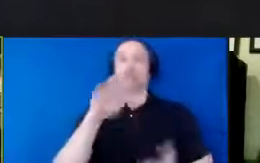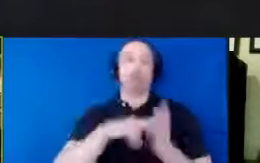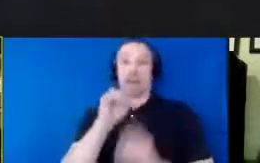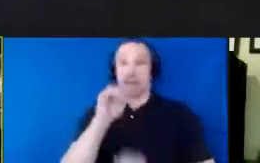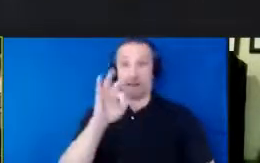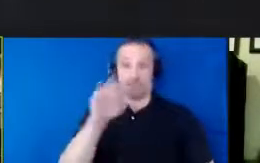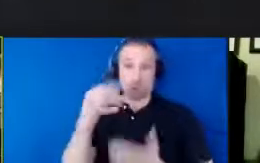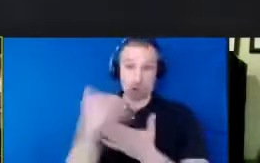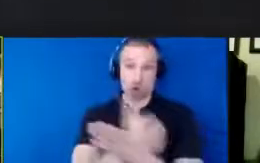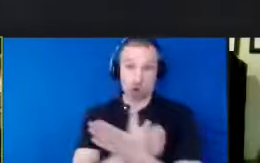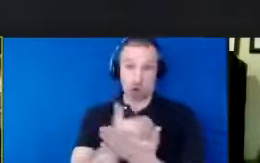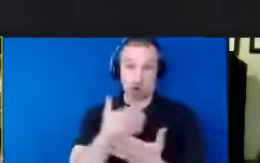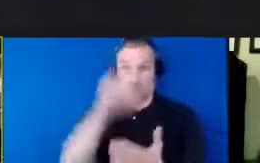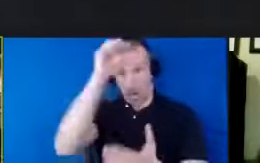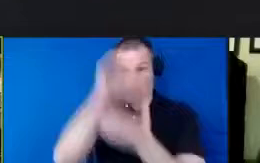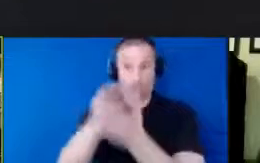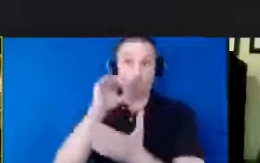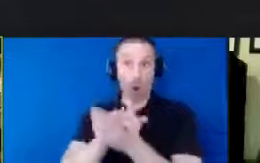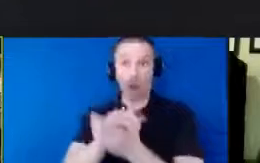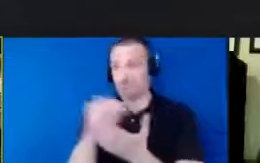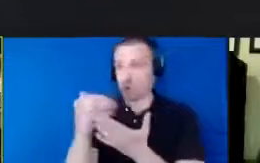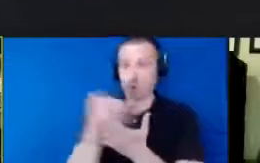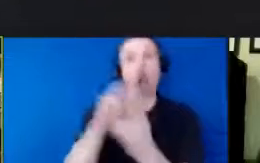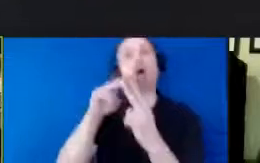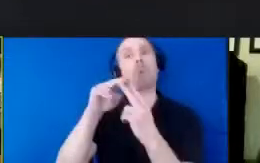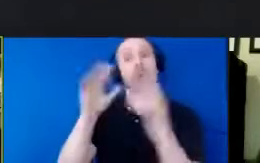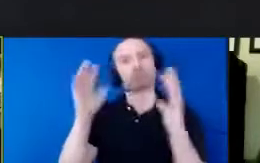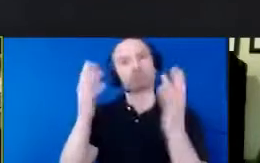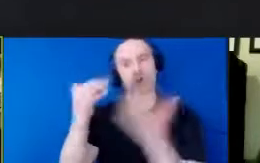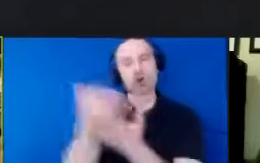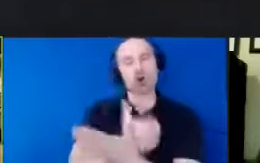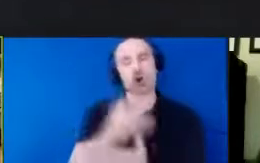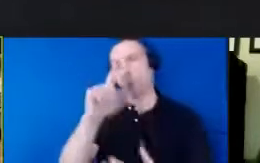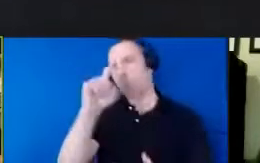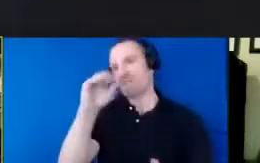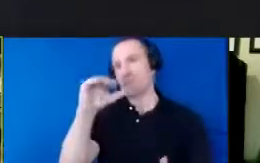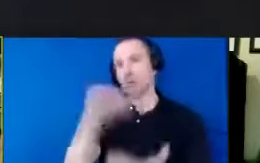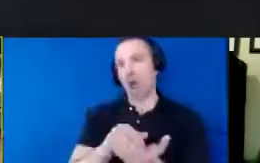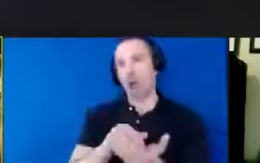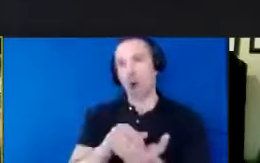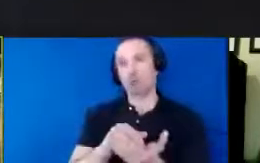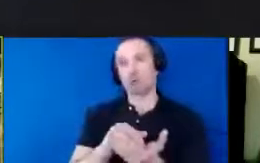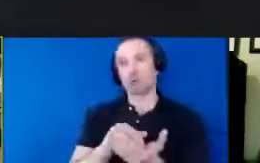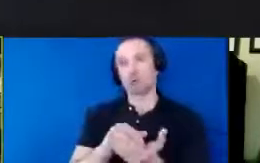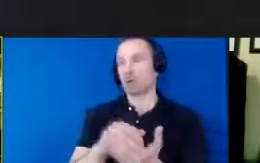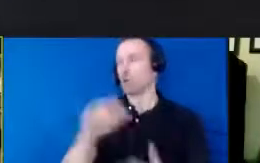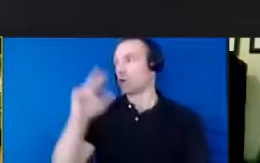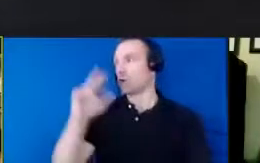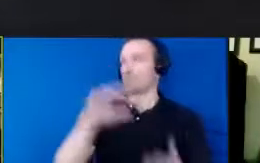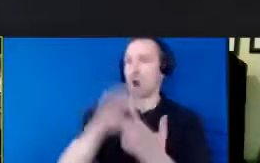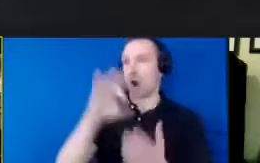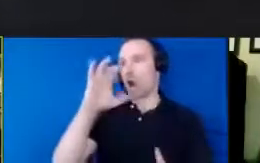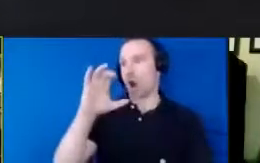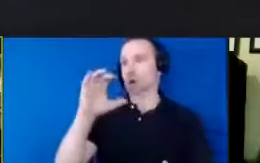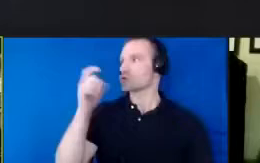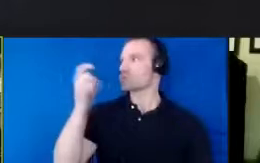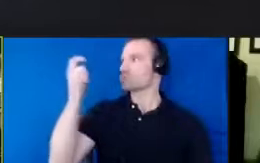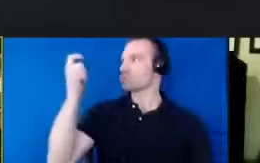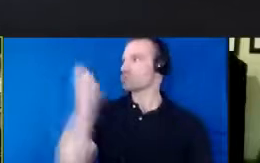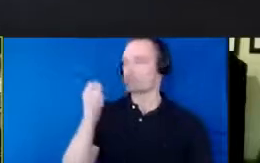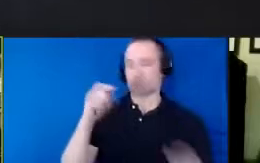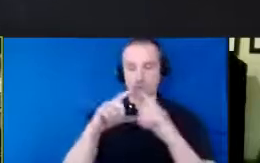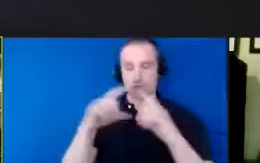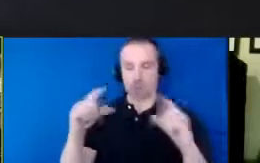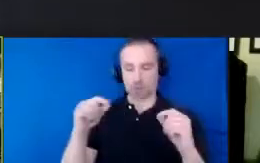$150,000 a year as a couple, you're going to get $2,800 check from the government, scot-free. Just a check will show up in your bank